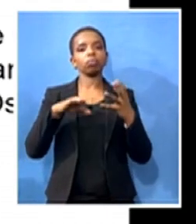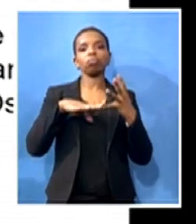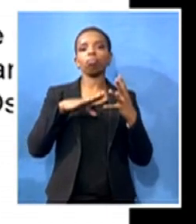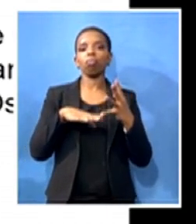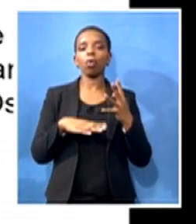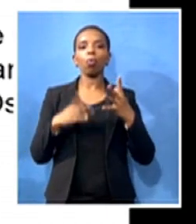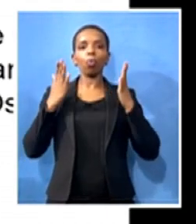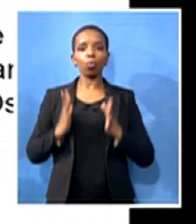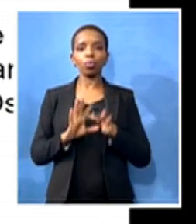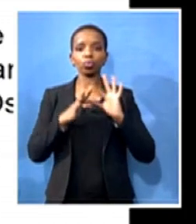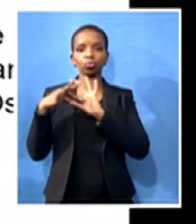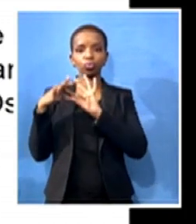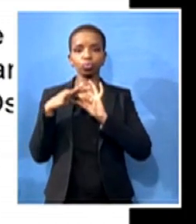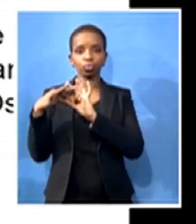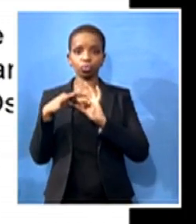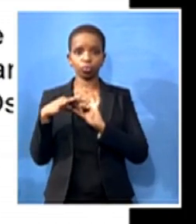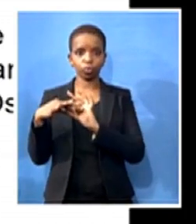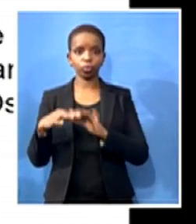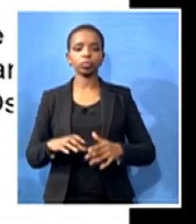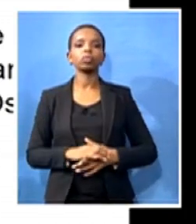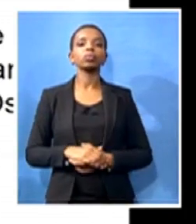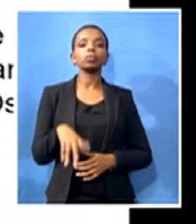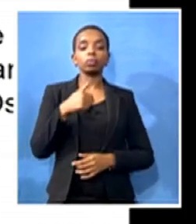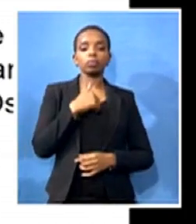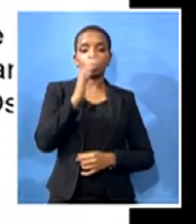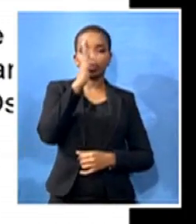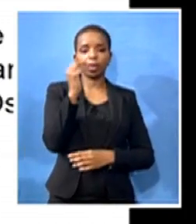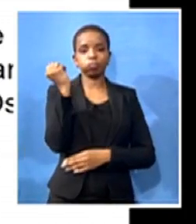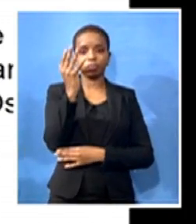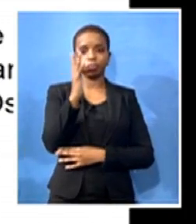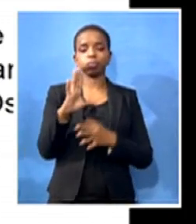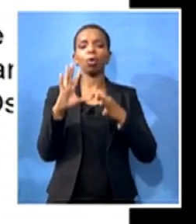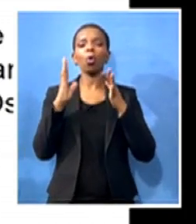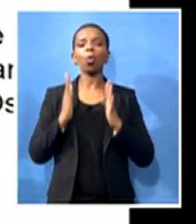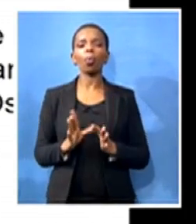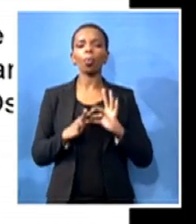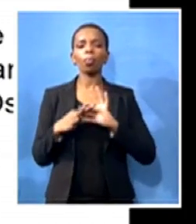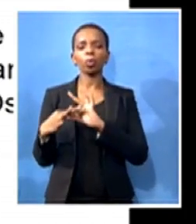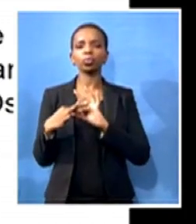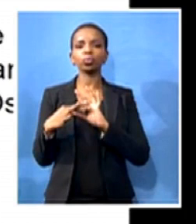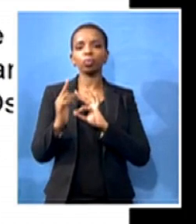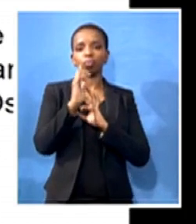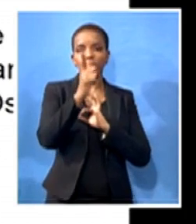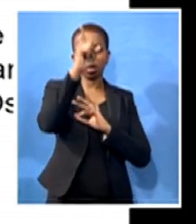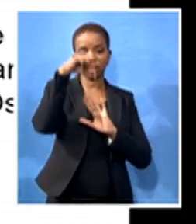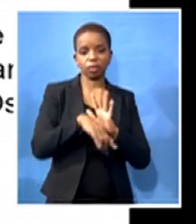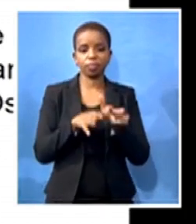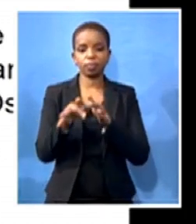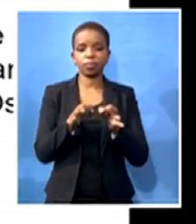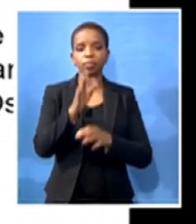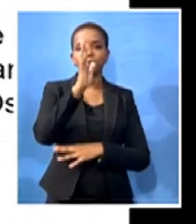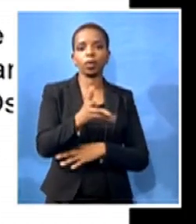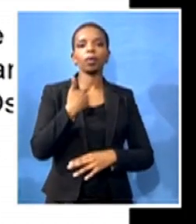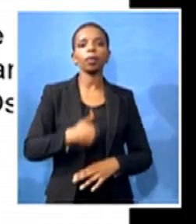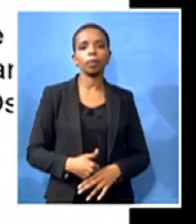I'll talk a little bit about Ubuntu later. Checks and balances must be kept in place as the executive